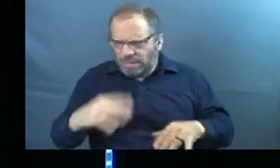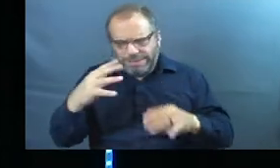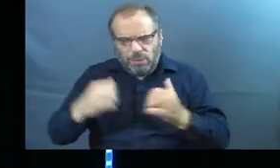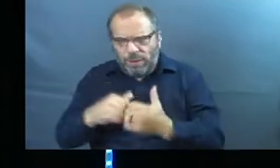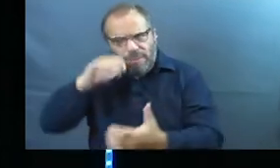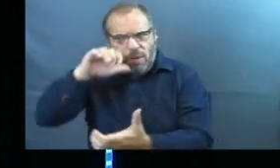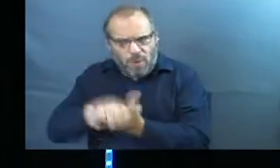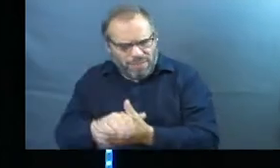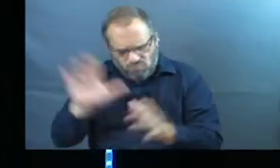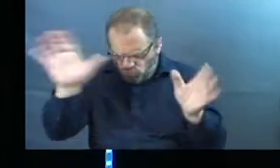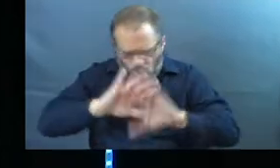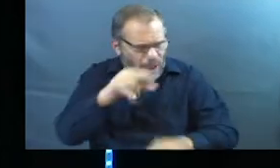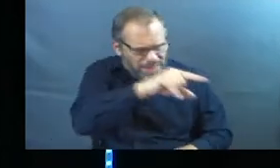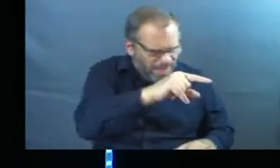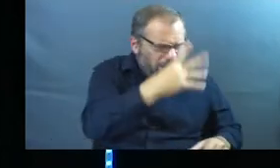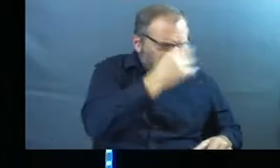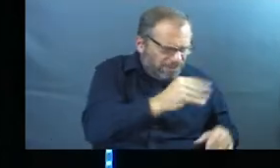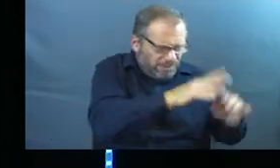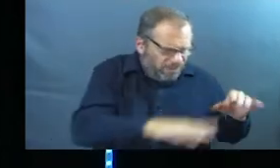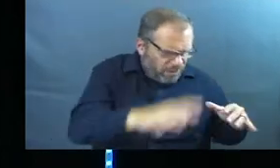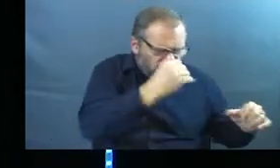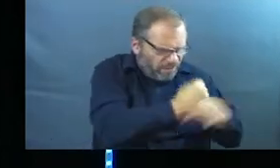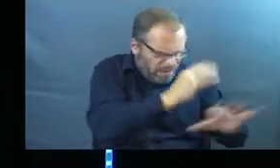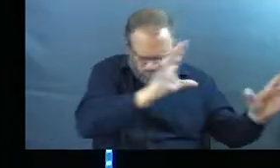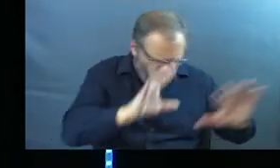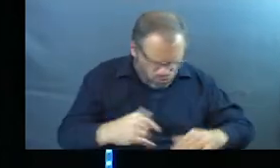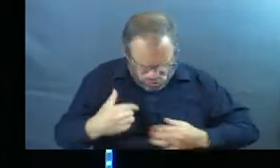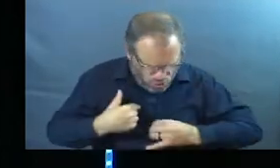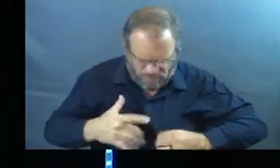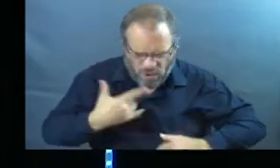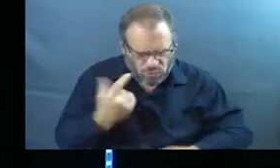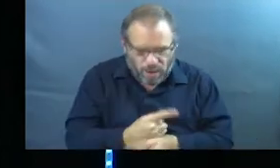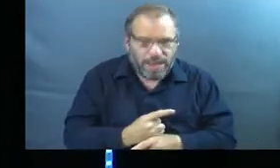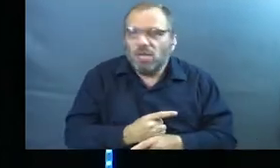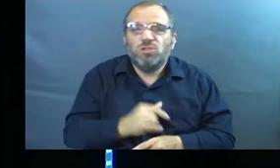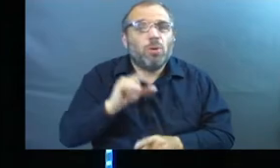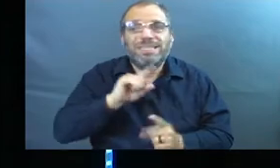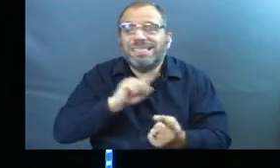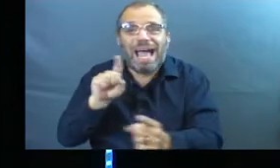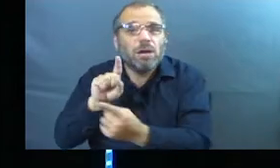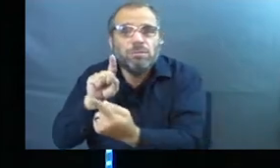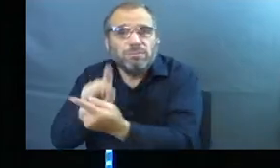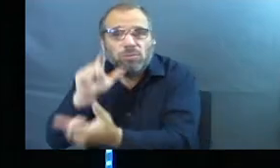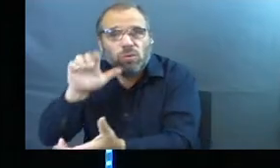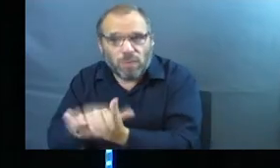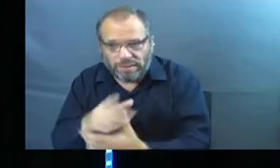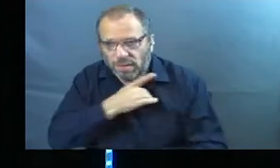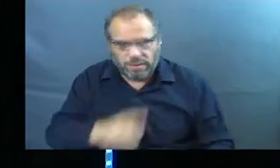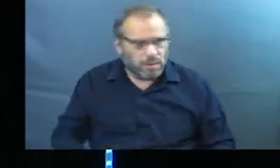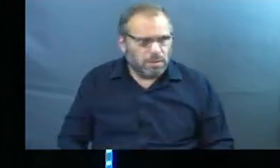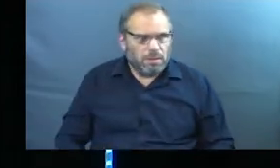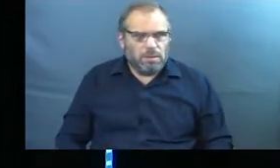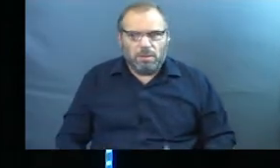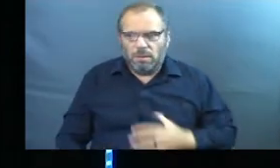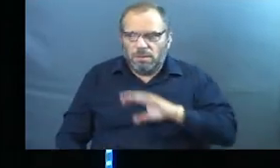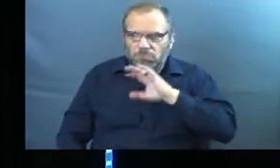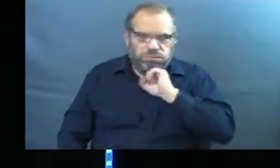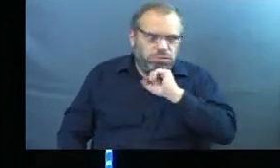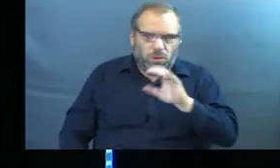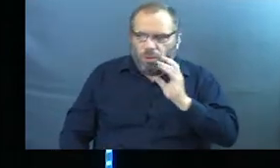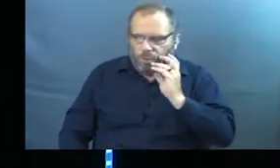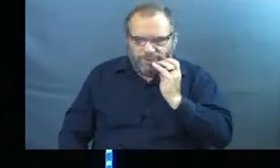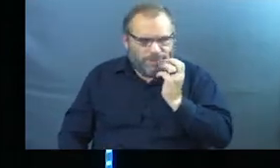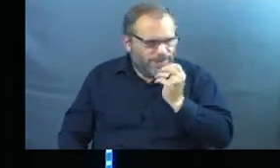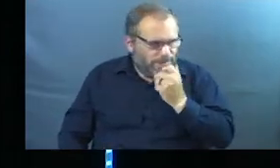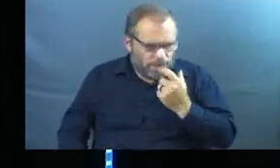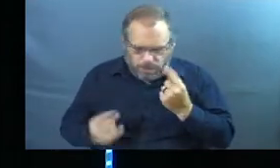go sleep in a nice bed while my friends are sleeping in fields and fighting people. It doesn't feel right, so he doesn't go home to see his wife. Now King David's like, I'm in real trouble, right? And so